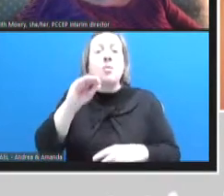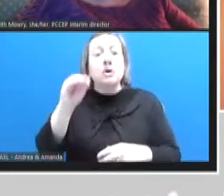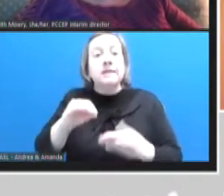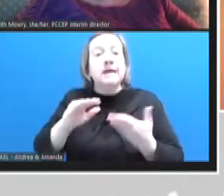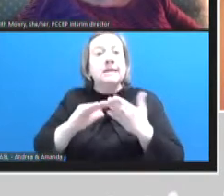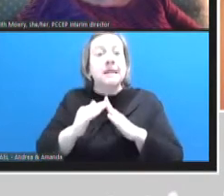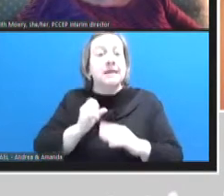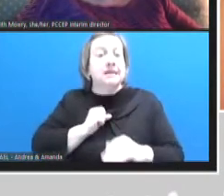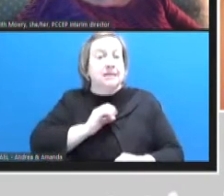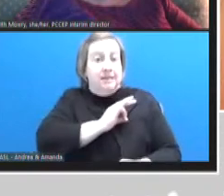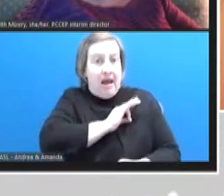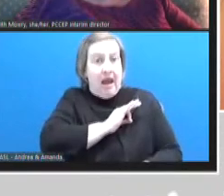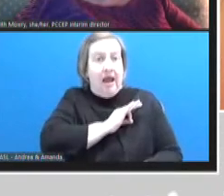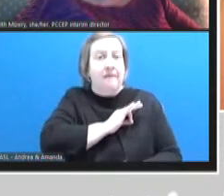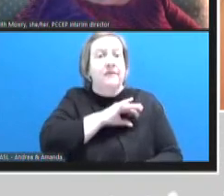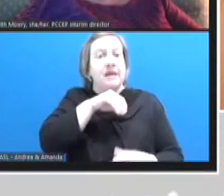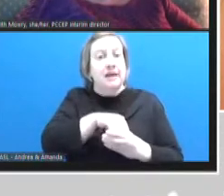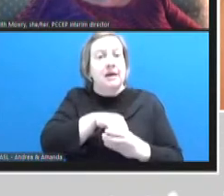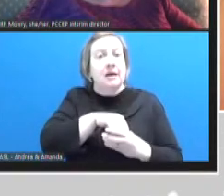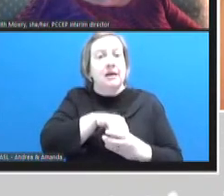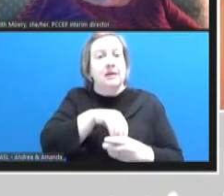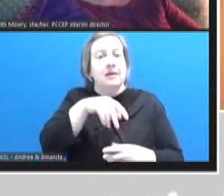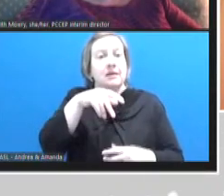staff comprised of the Portland Police Bureau?